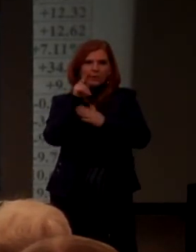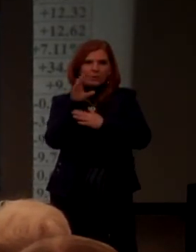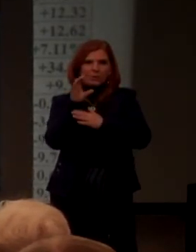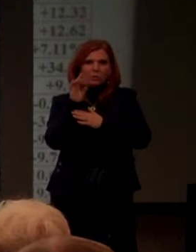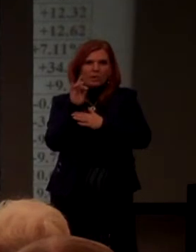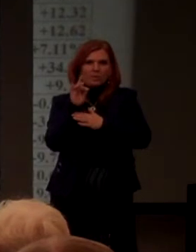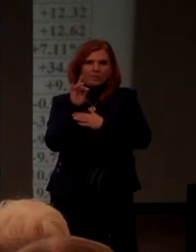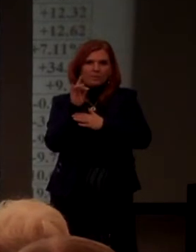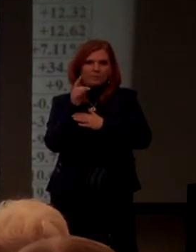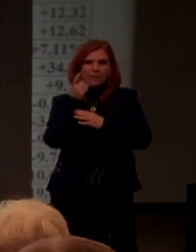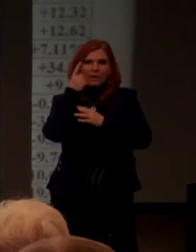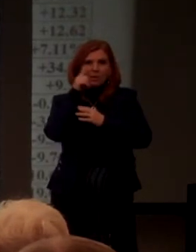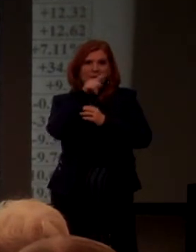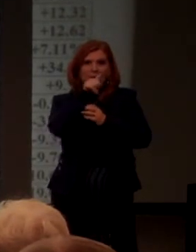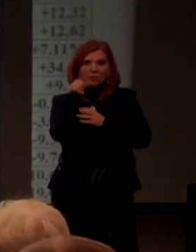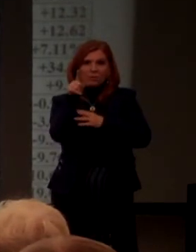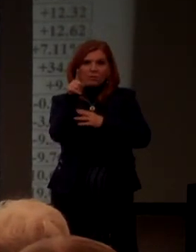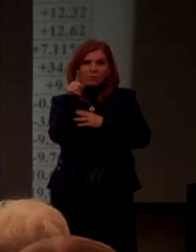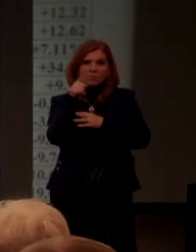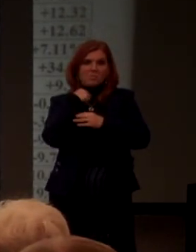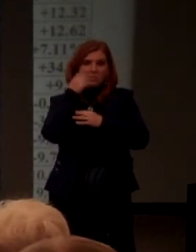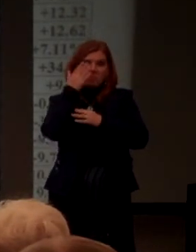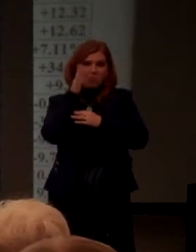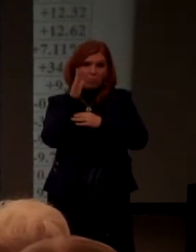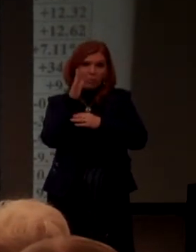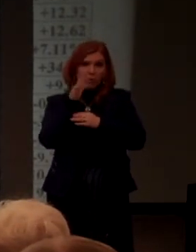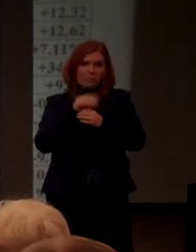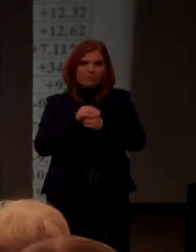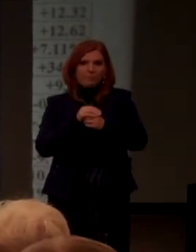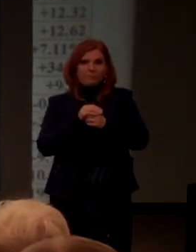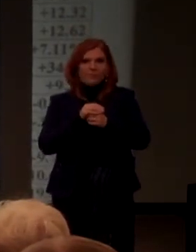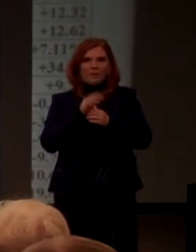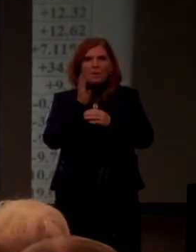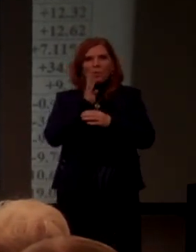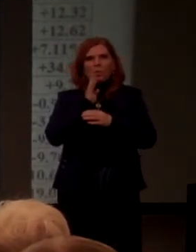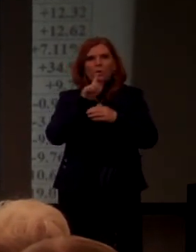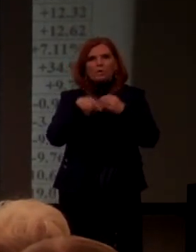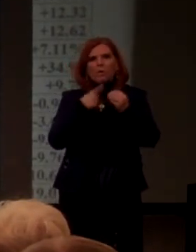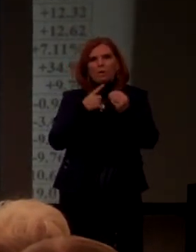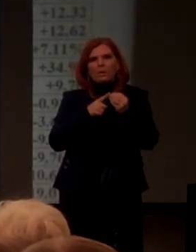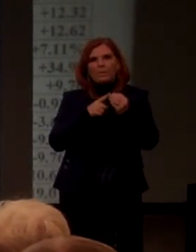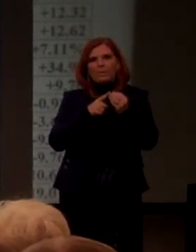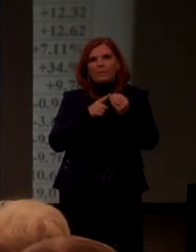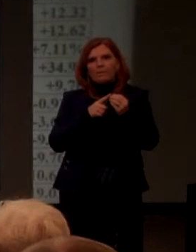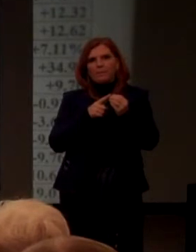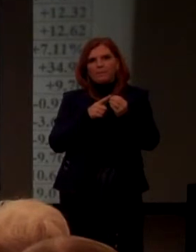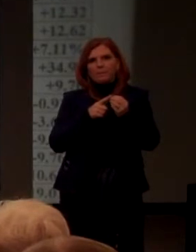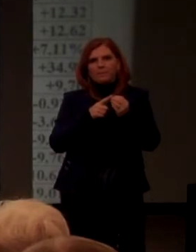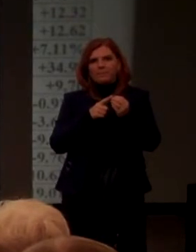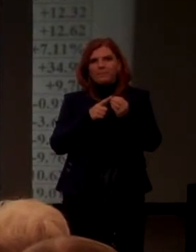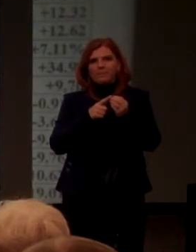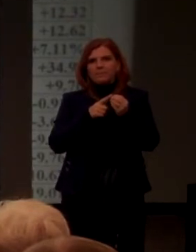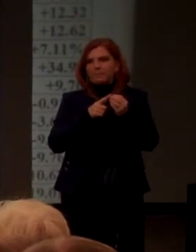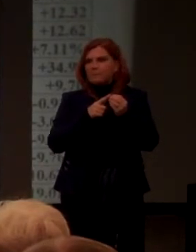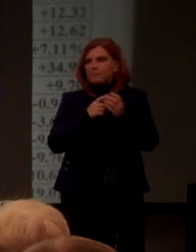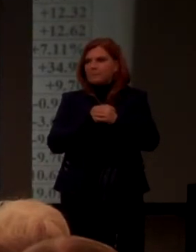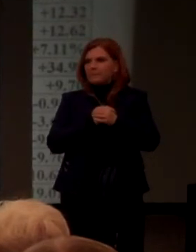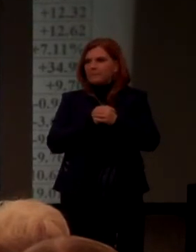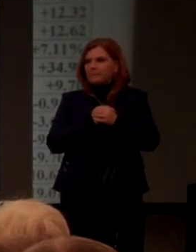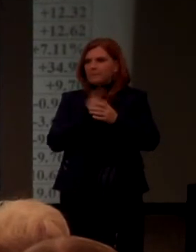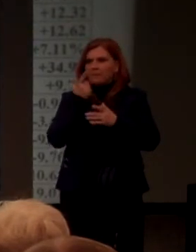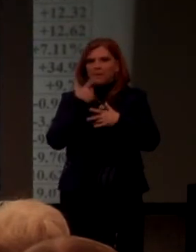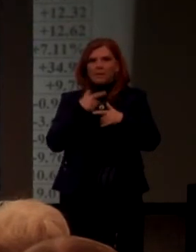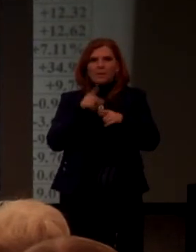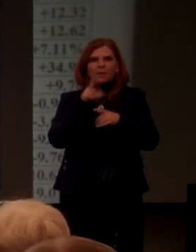56,208. Now, for those of you who aren't familiar, we're talking about, and let me